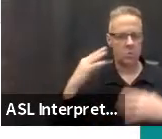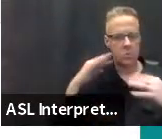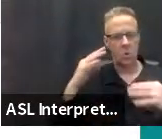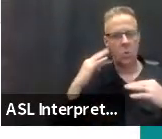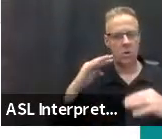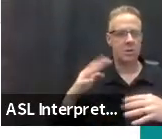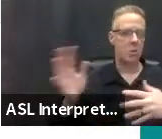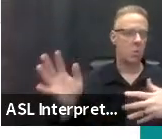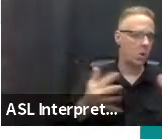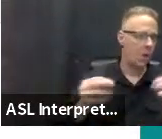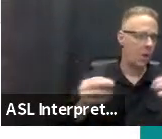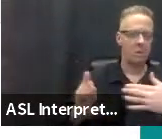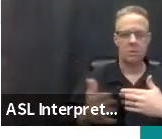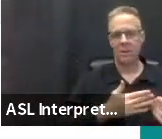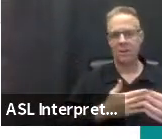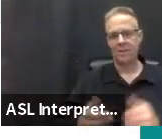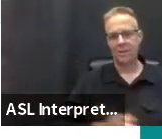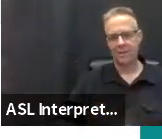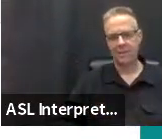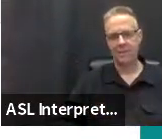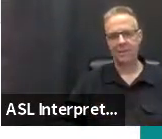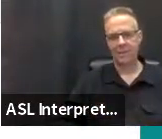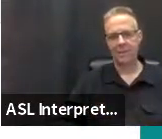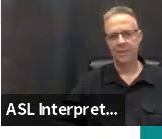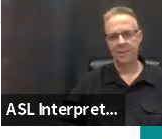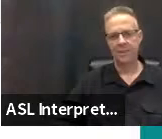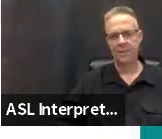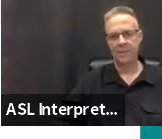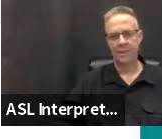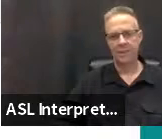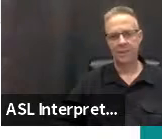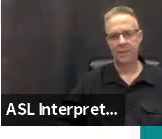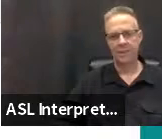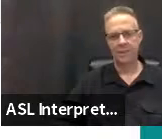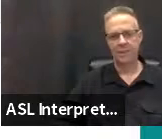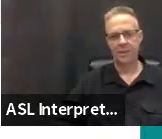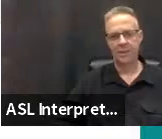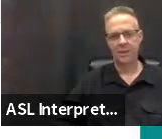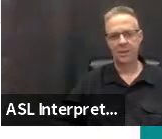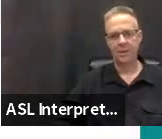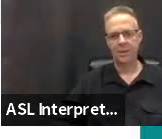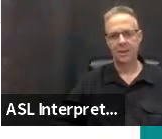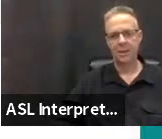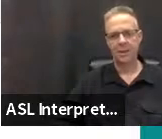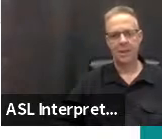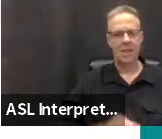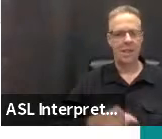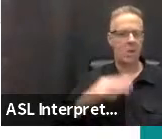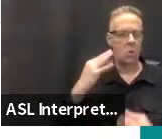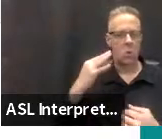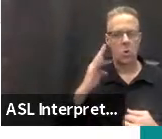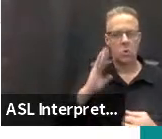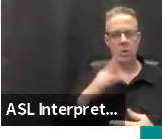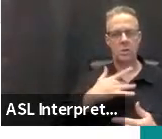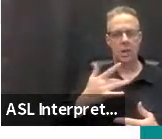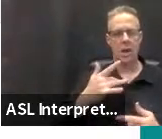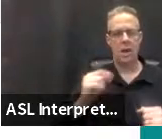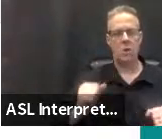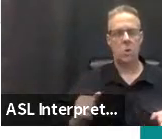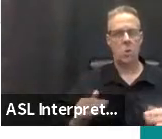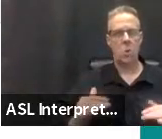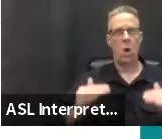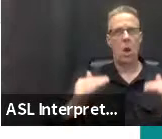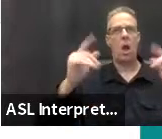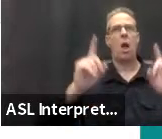or no. If it goes up, you've got a better shot. You know, a lot of that noise is just going to radiate up and not necessarily bounce off